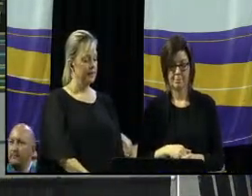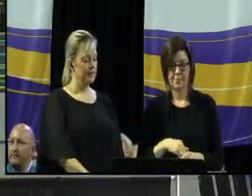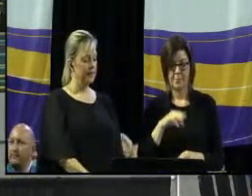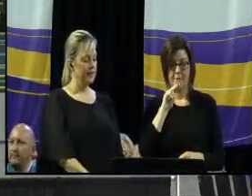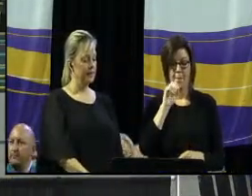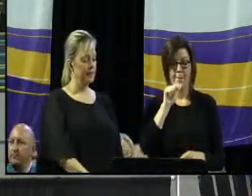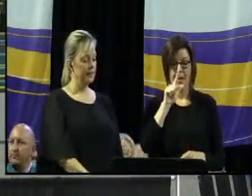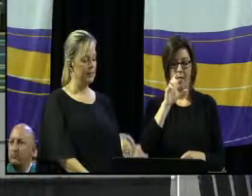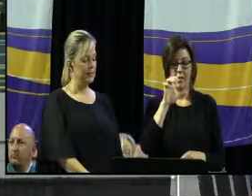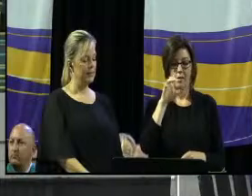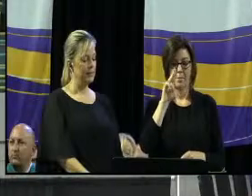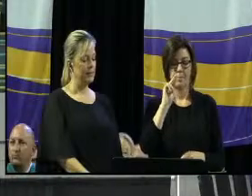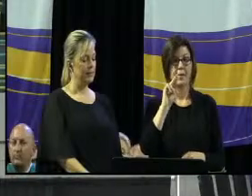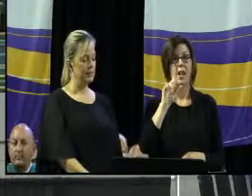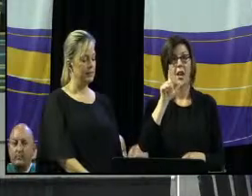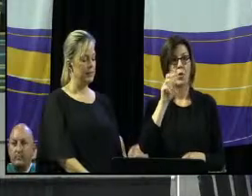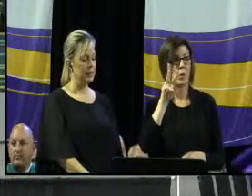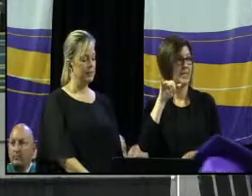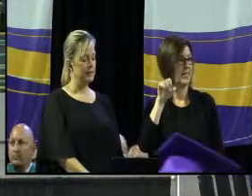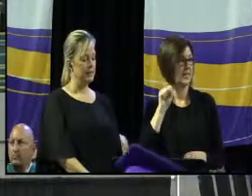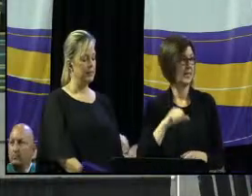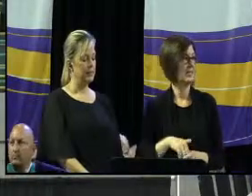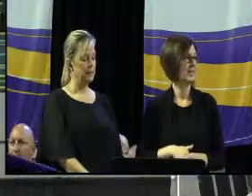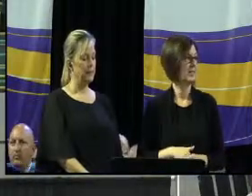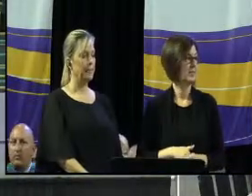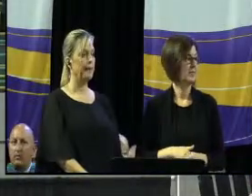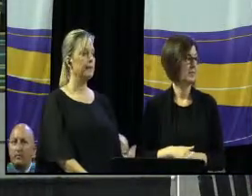Malcolm Lynn Lewis.